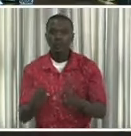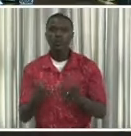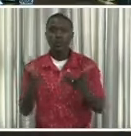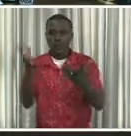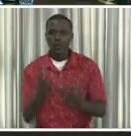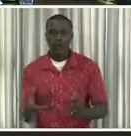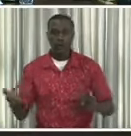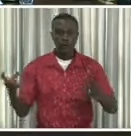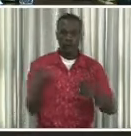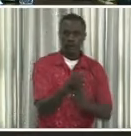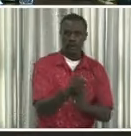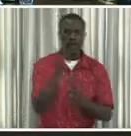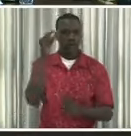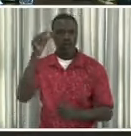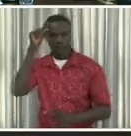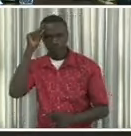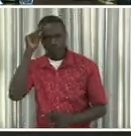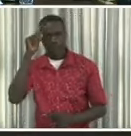among the assailants them.